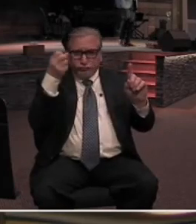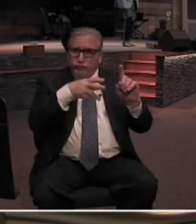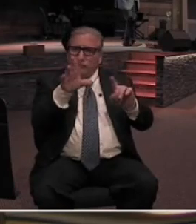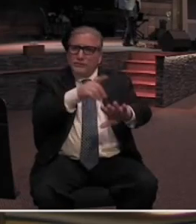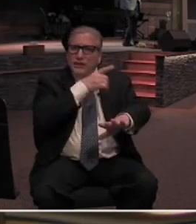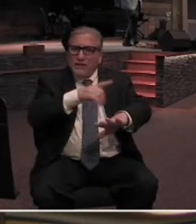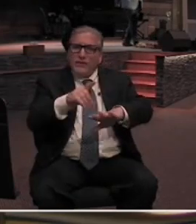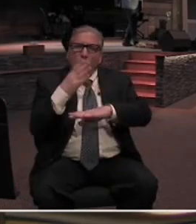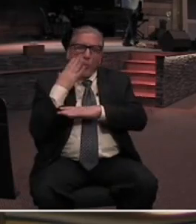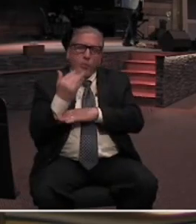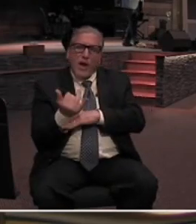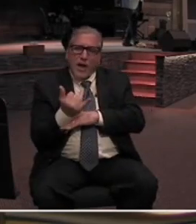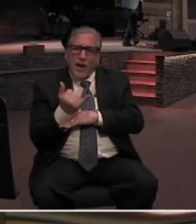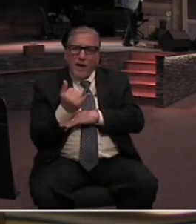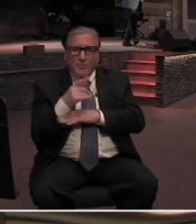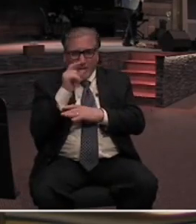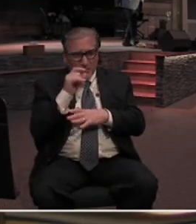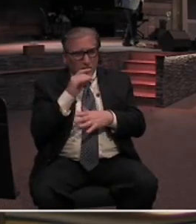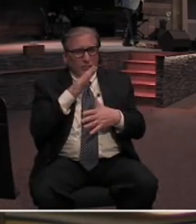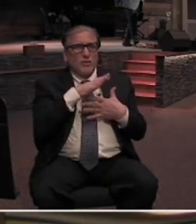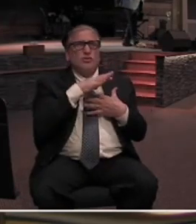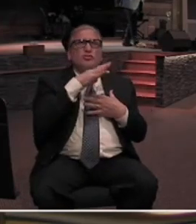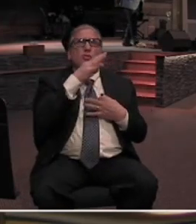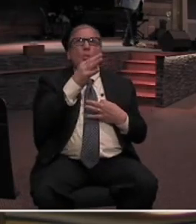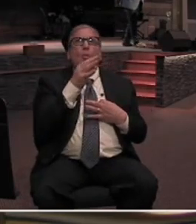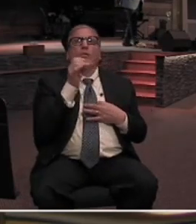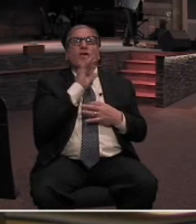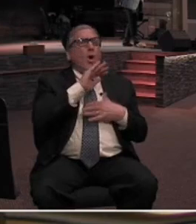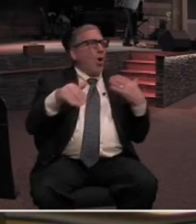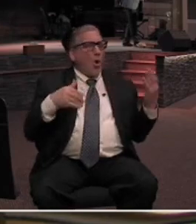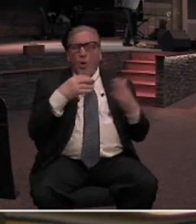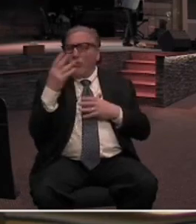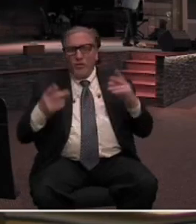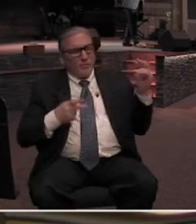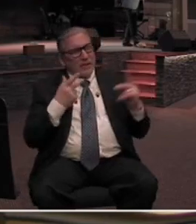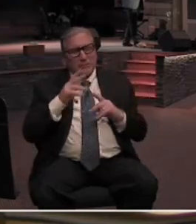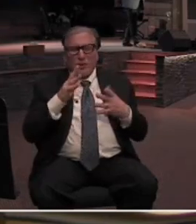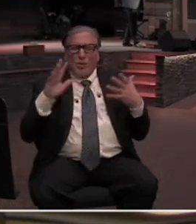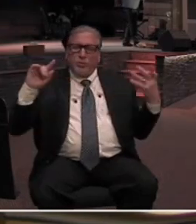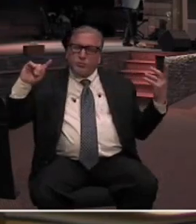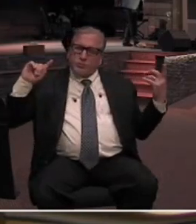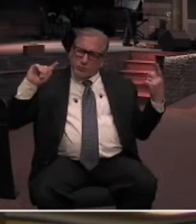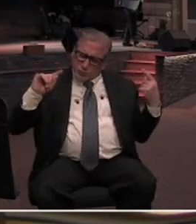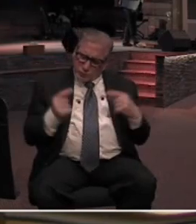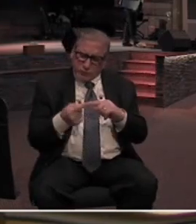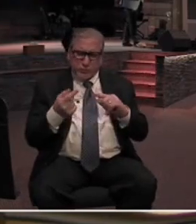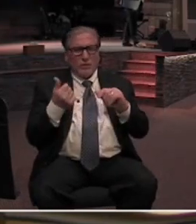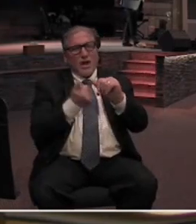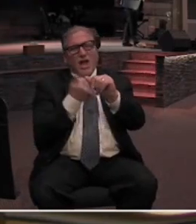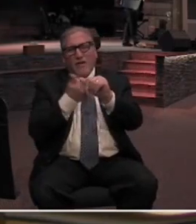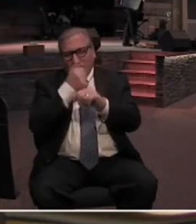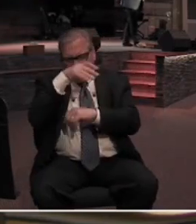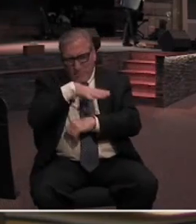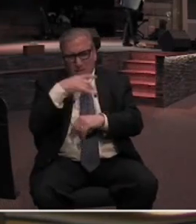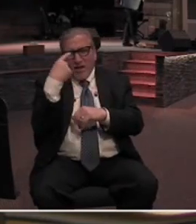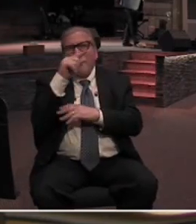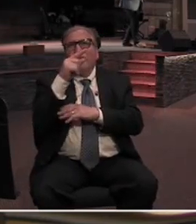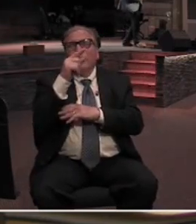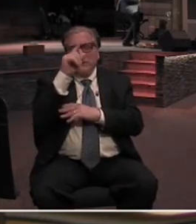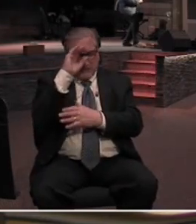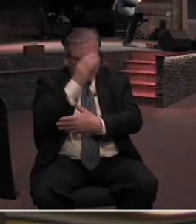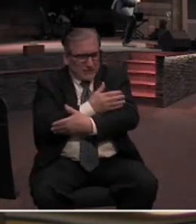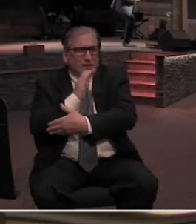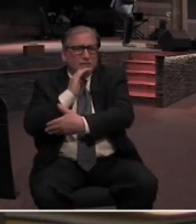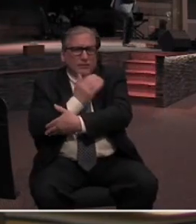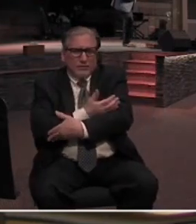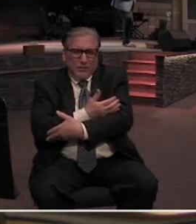Because the soul of all the people was grieved, every man for his sons and his daughters. They